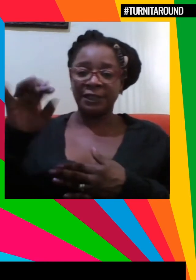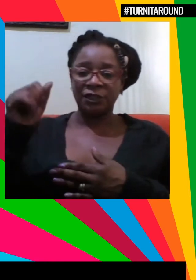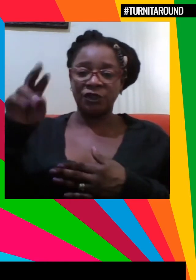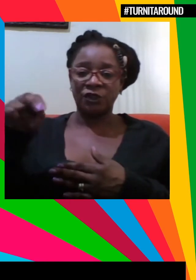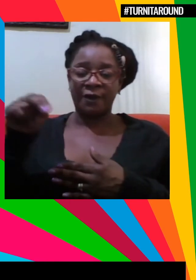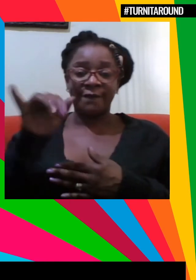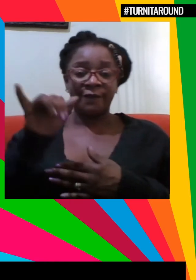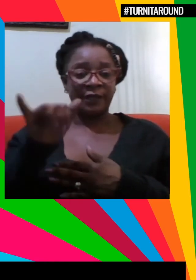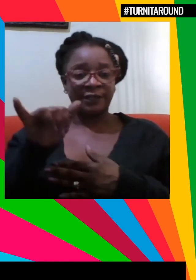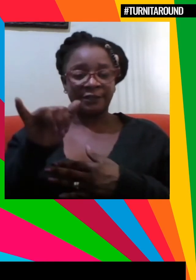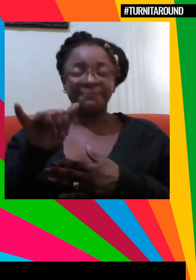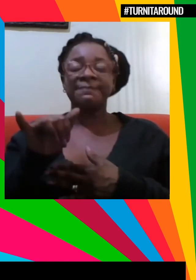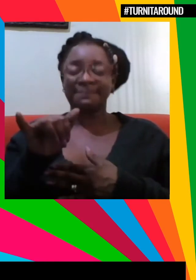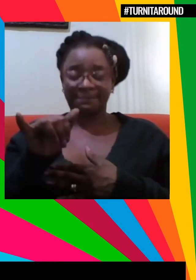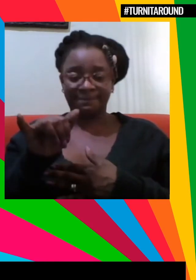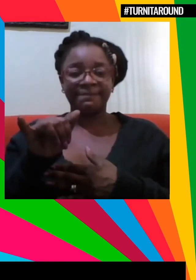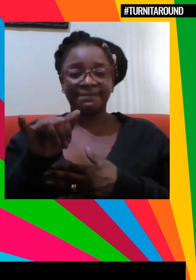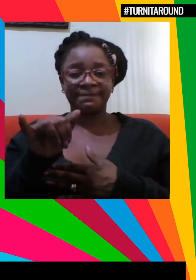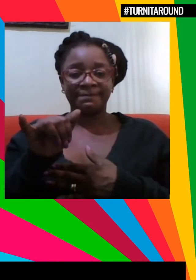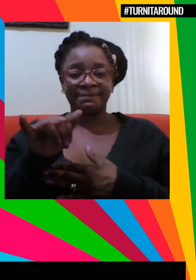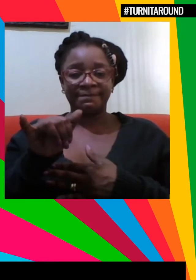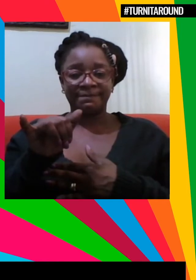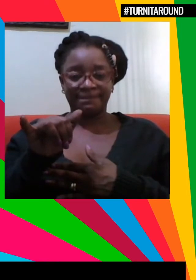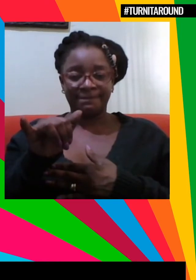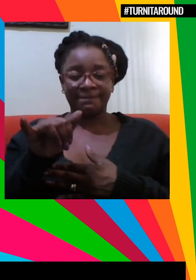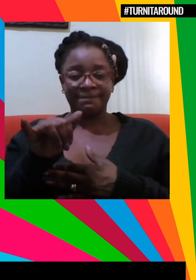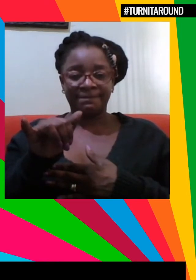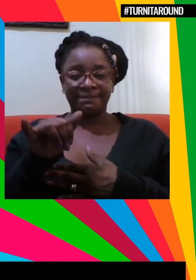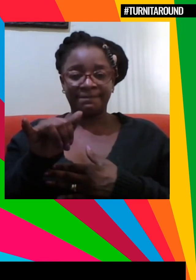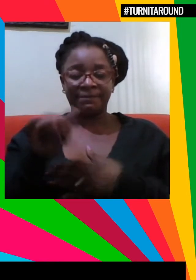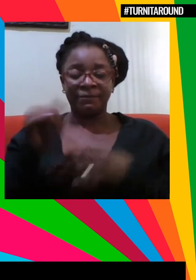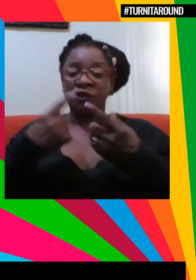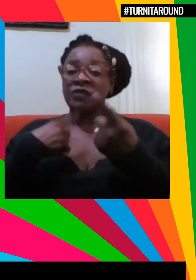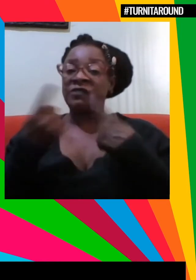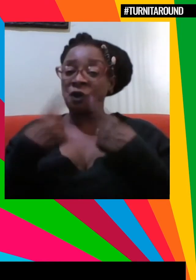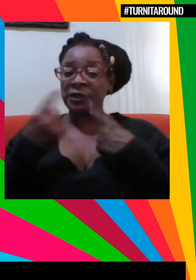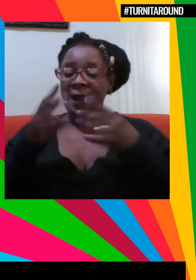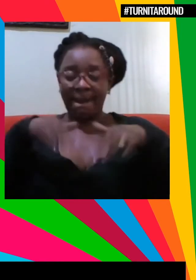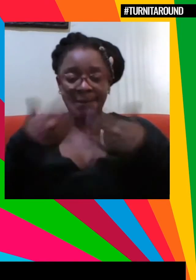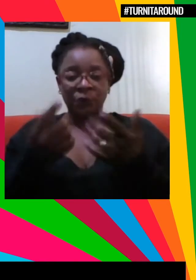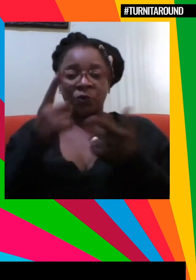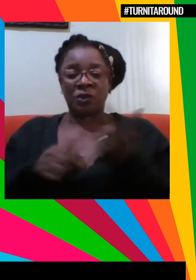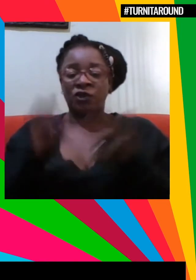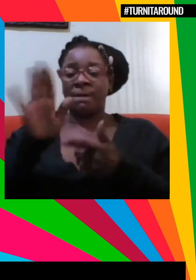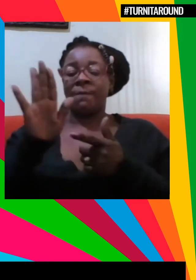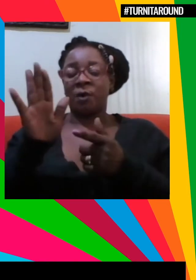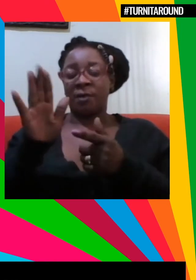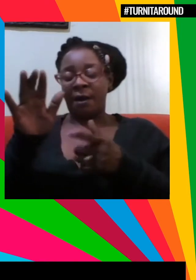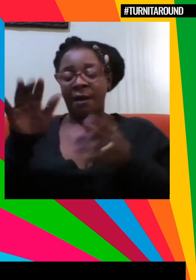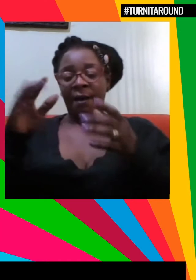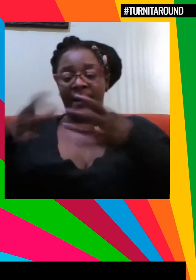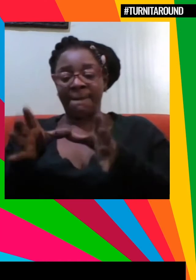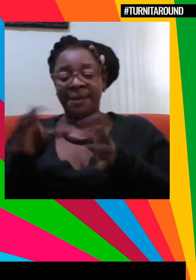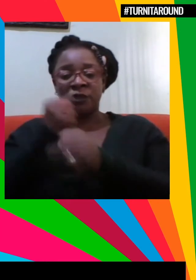It's really great to hear your perspective. So we've talked about what NextWave member companies are doing, and we've heard